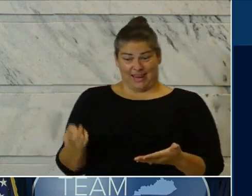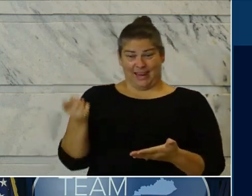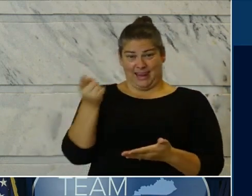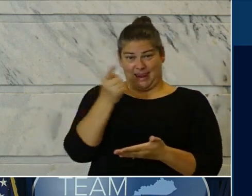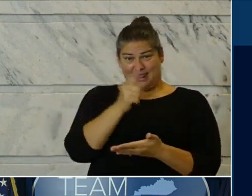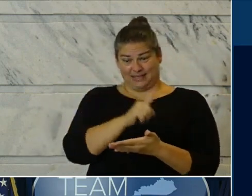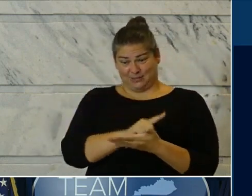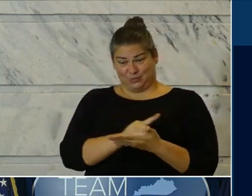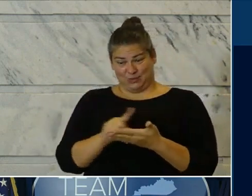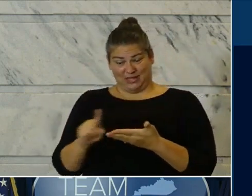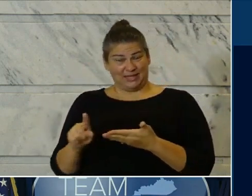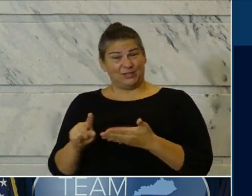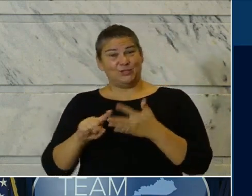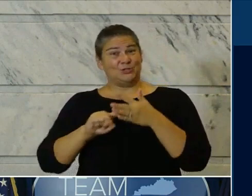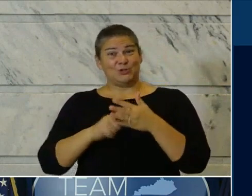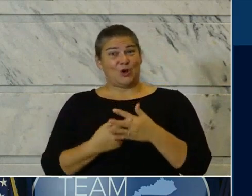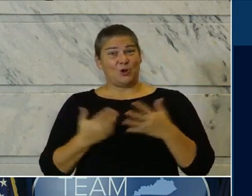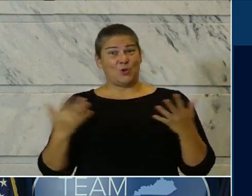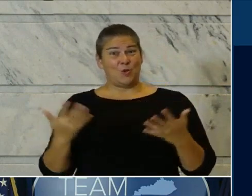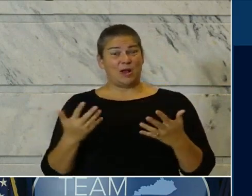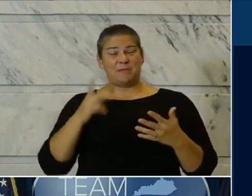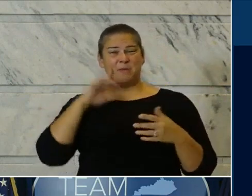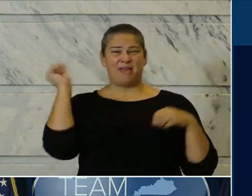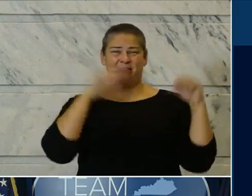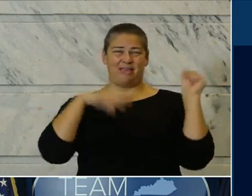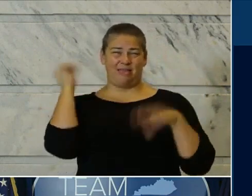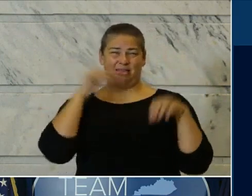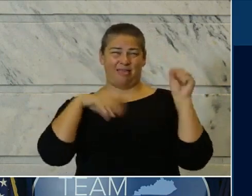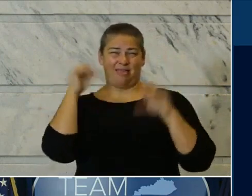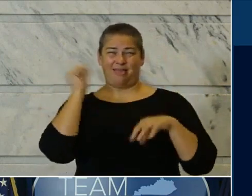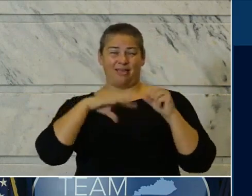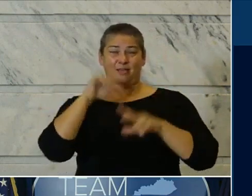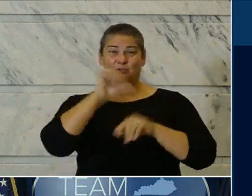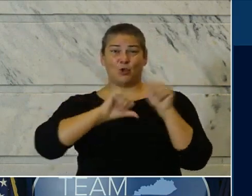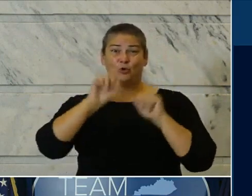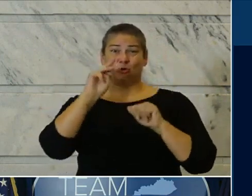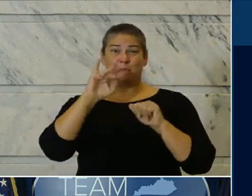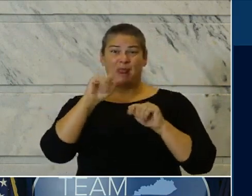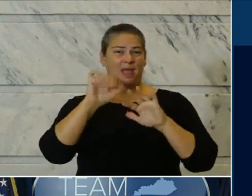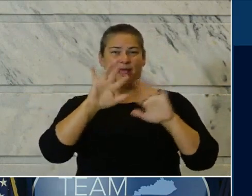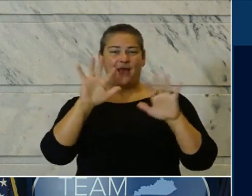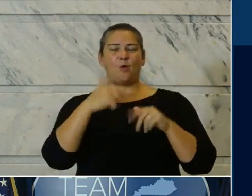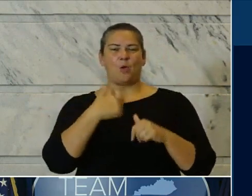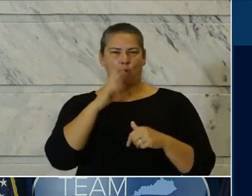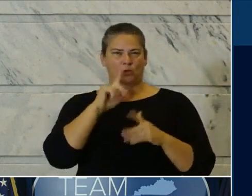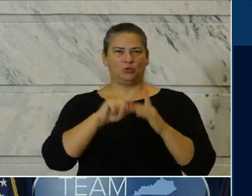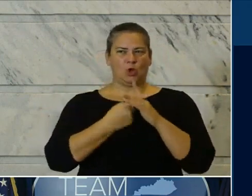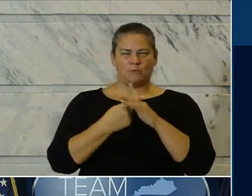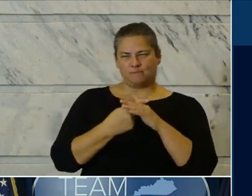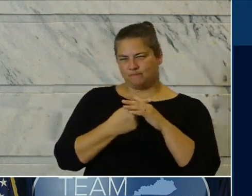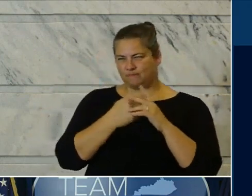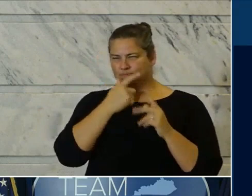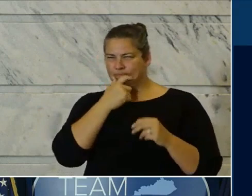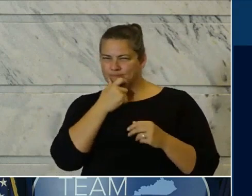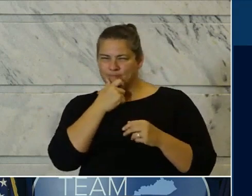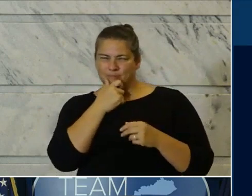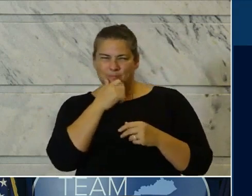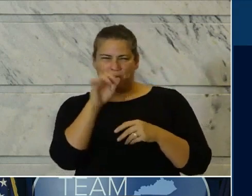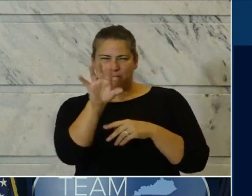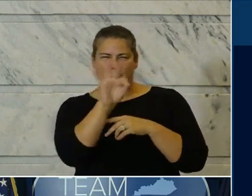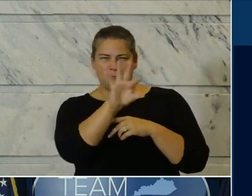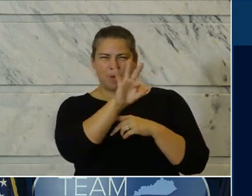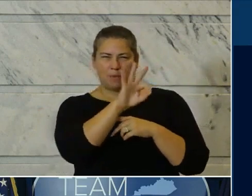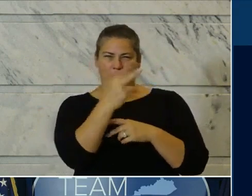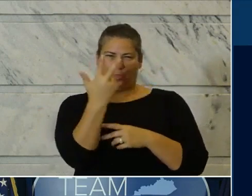from simply us wanting you to fill up social media to us presenting three winners each day that'll receive a free Team